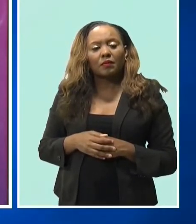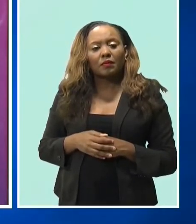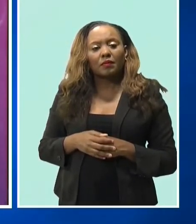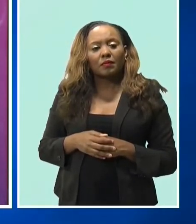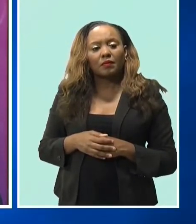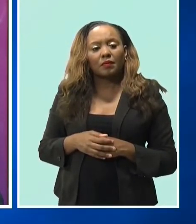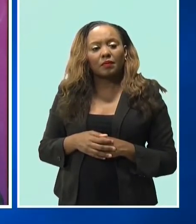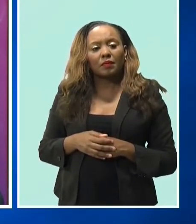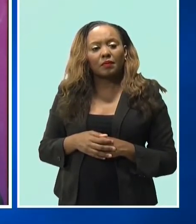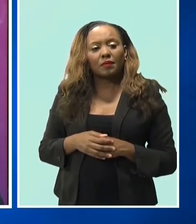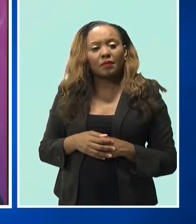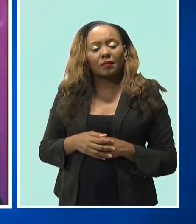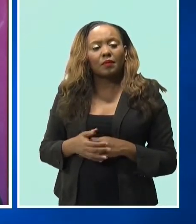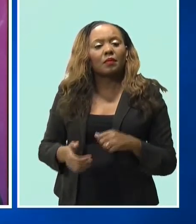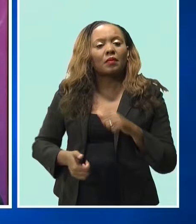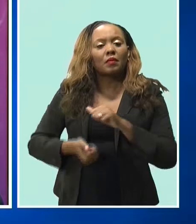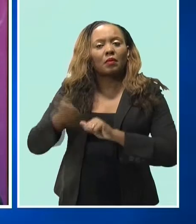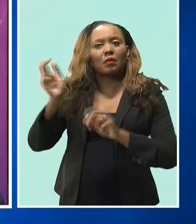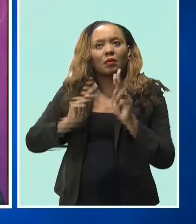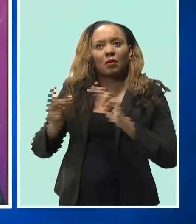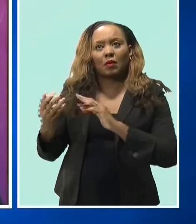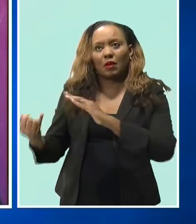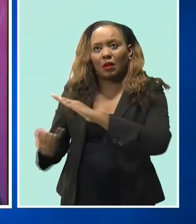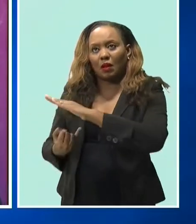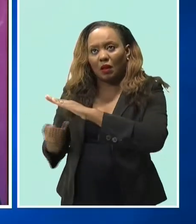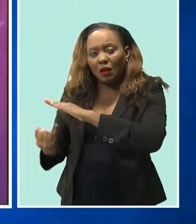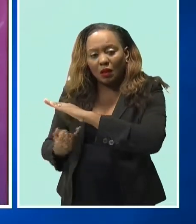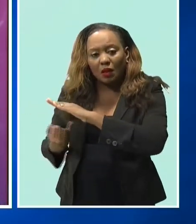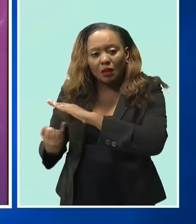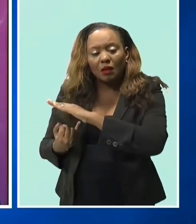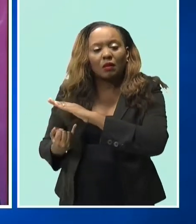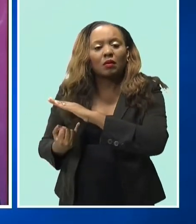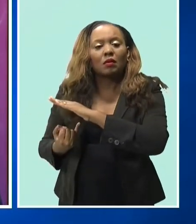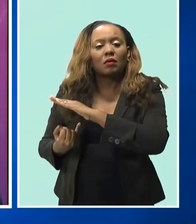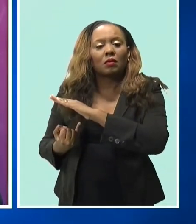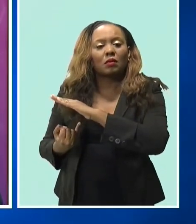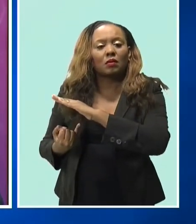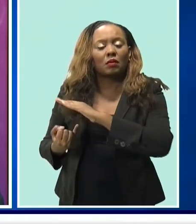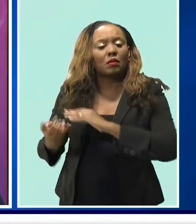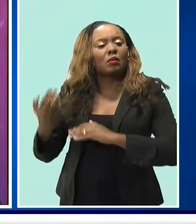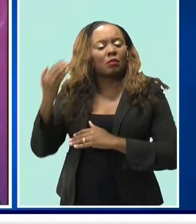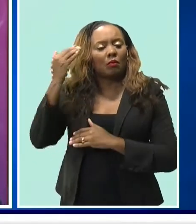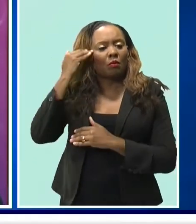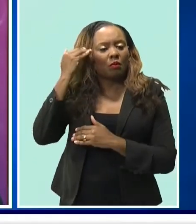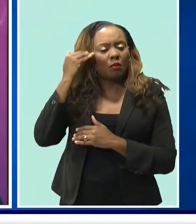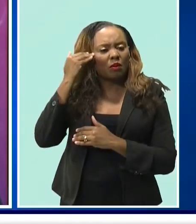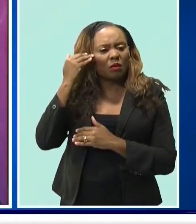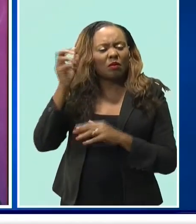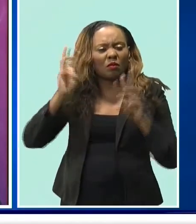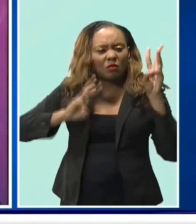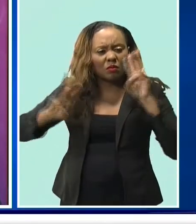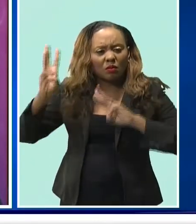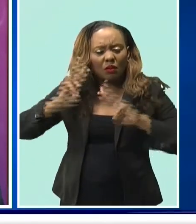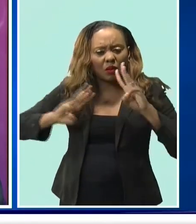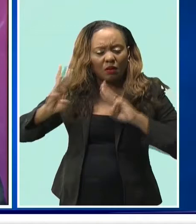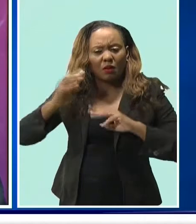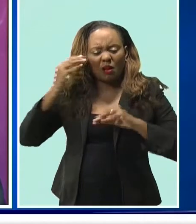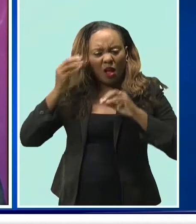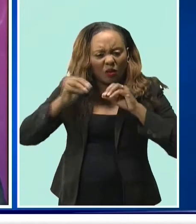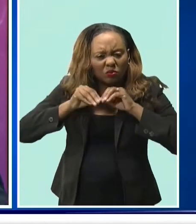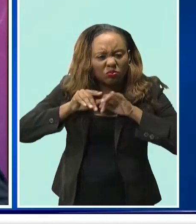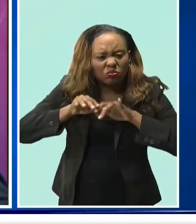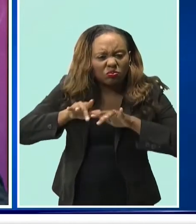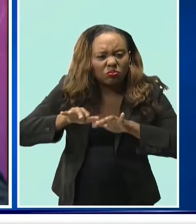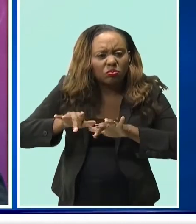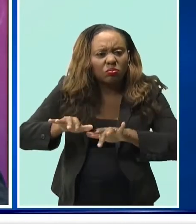isolation, we're quite concerned because a lot of them are in the elderly population. And as we know from across the globe in this particular outbreak, we're